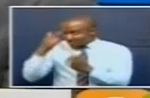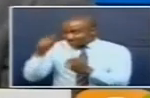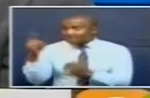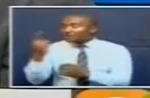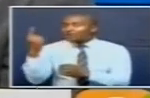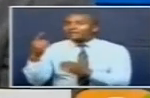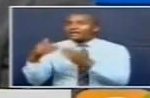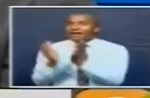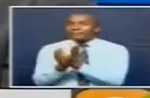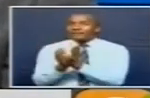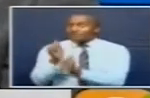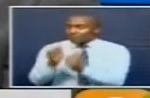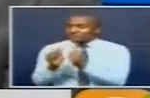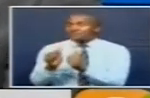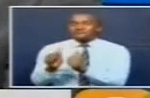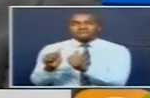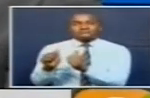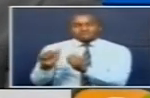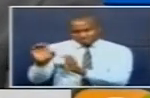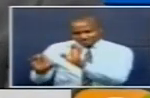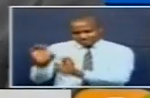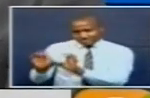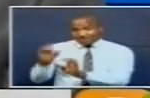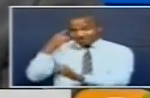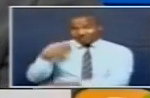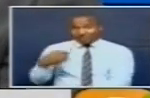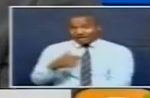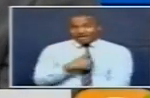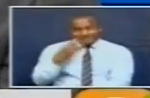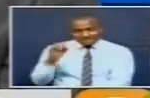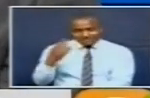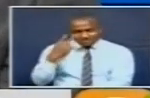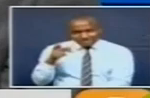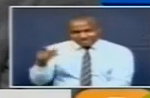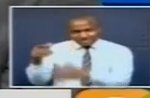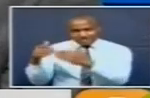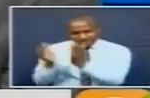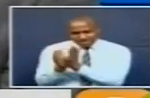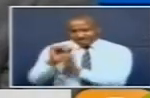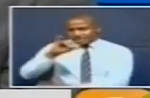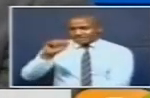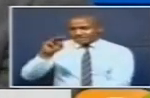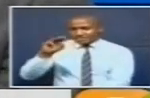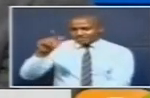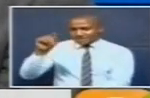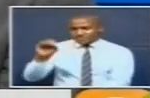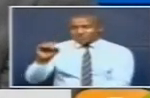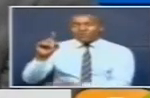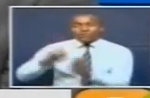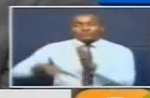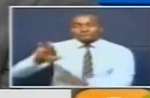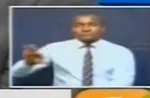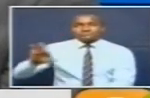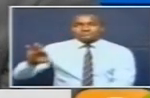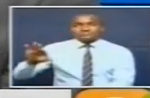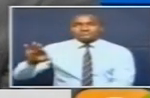technically evaluated. And for us, if you looked at that process of Gemalto, from what was remaining, the